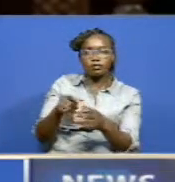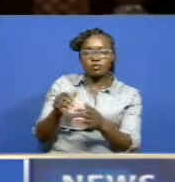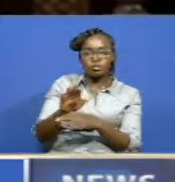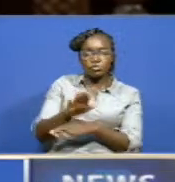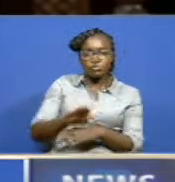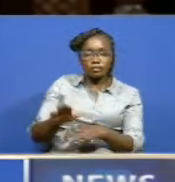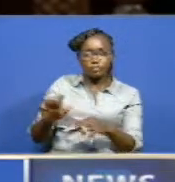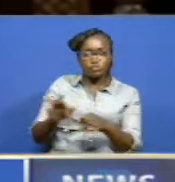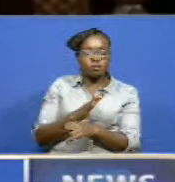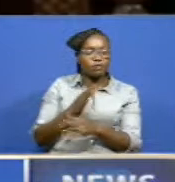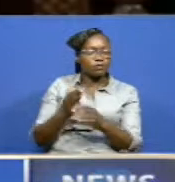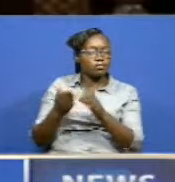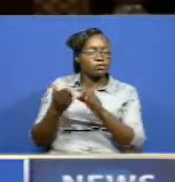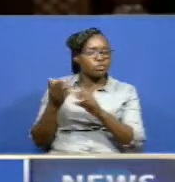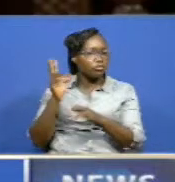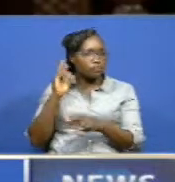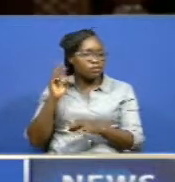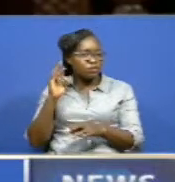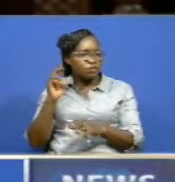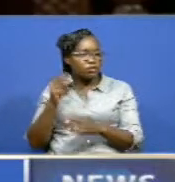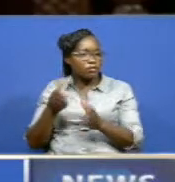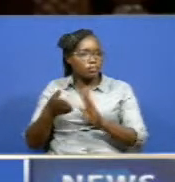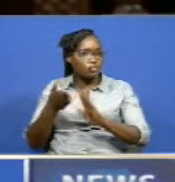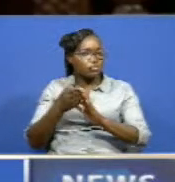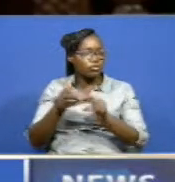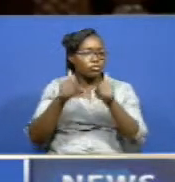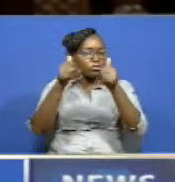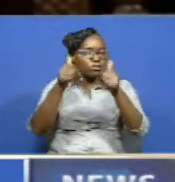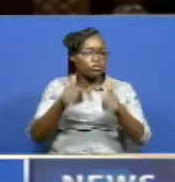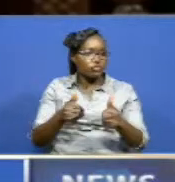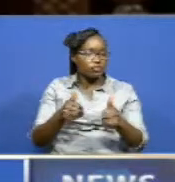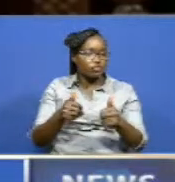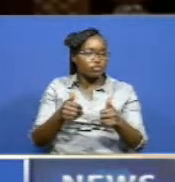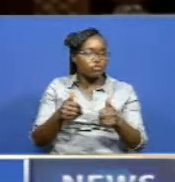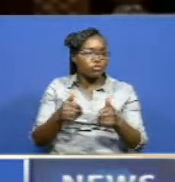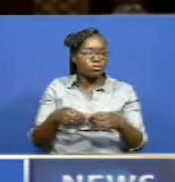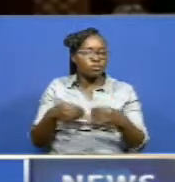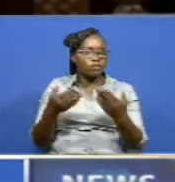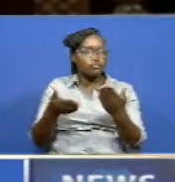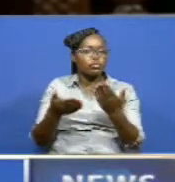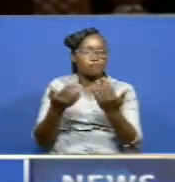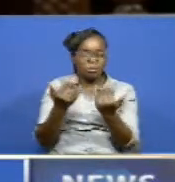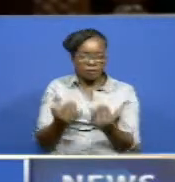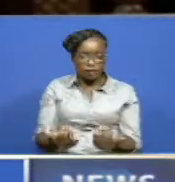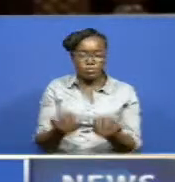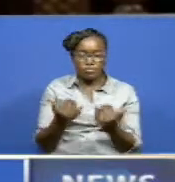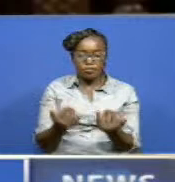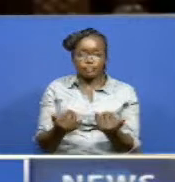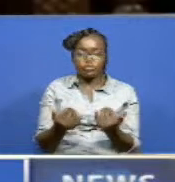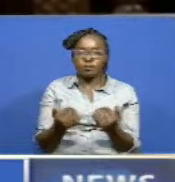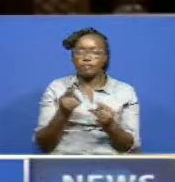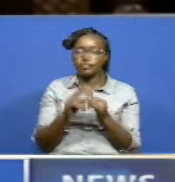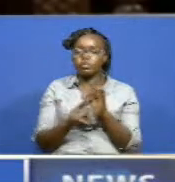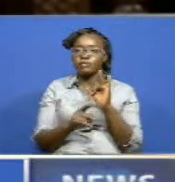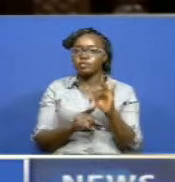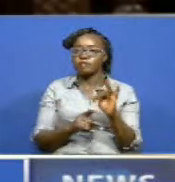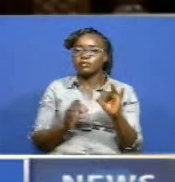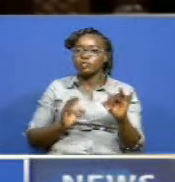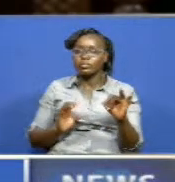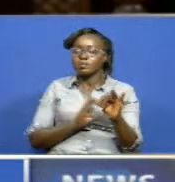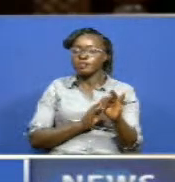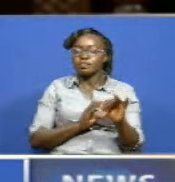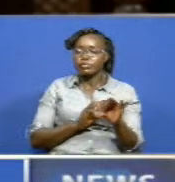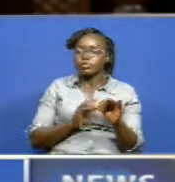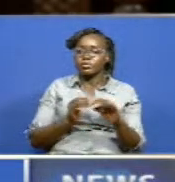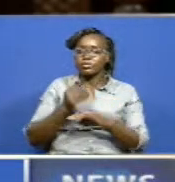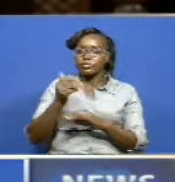hearings expeditiously. The notification should therefore be made immediately. And 2, the committee should